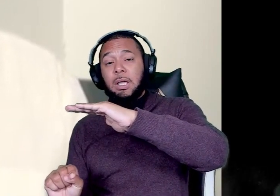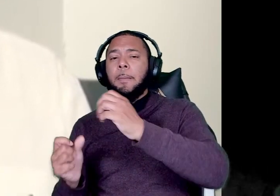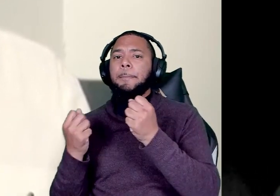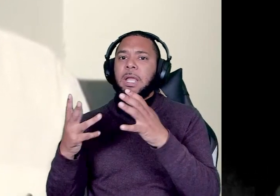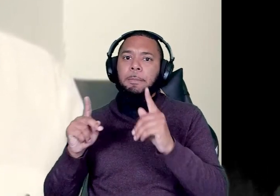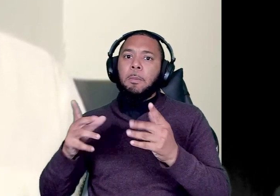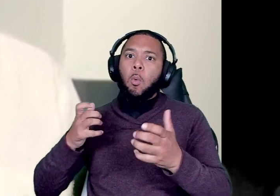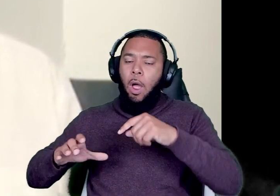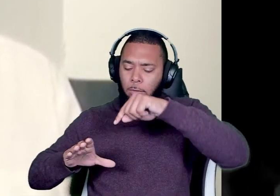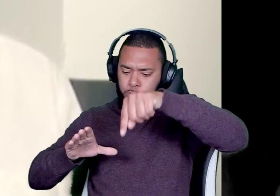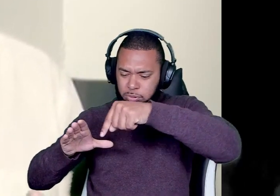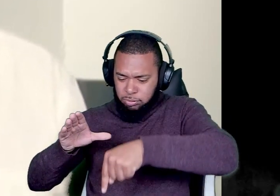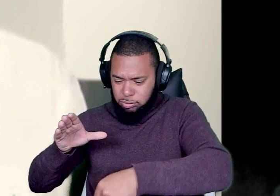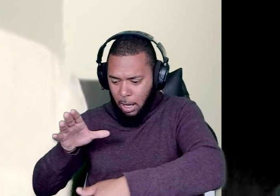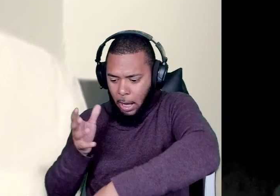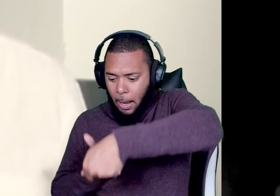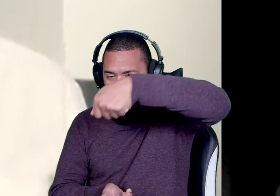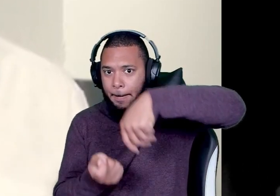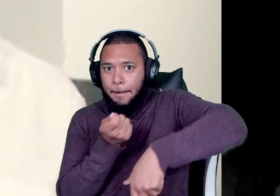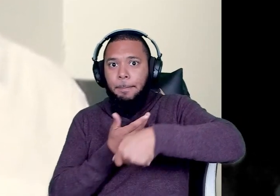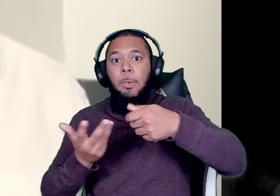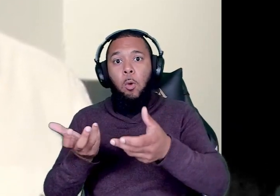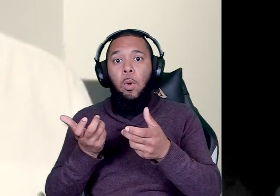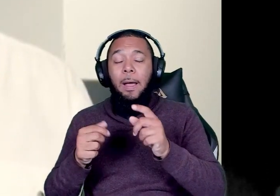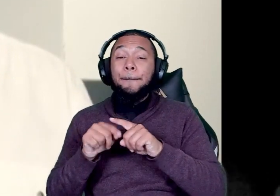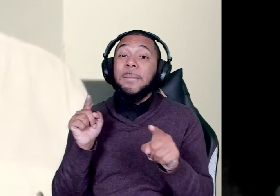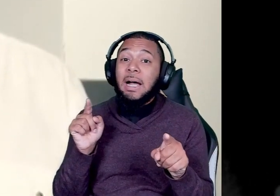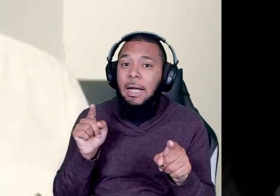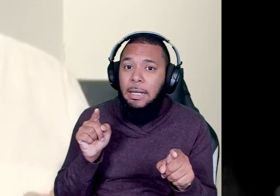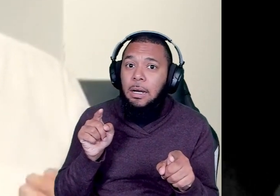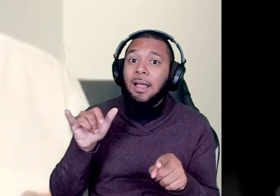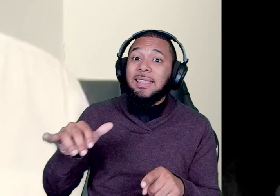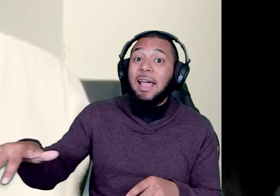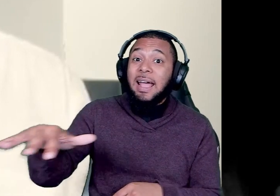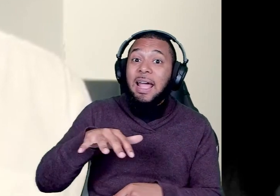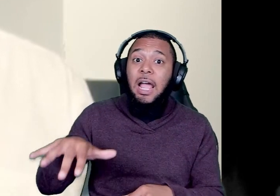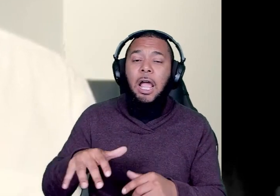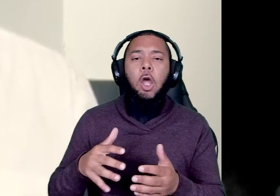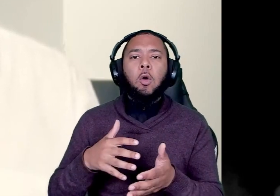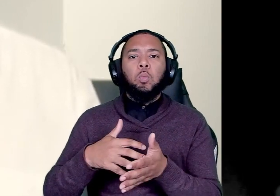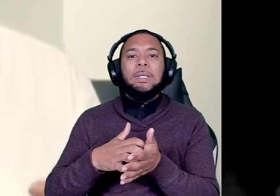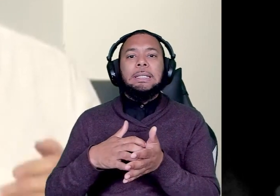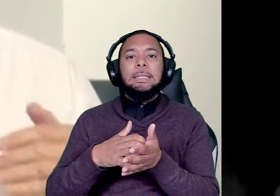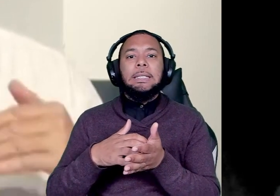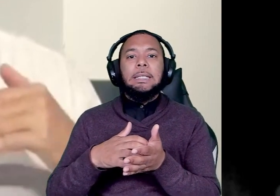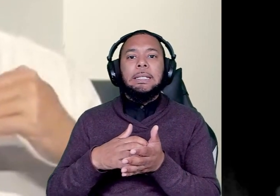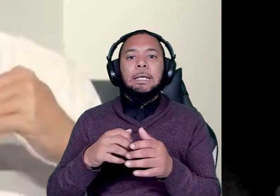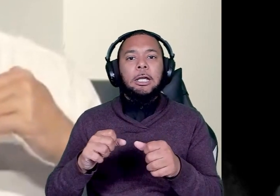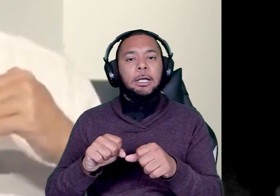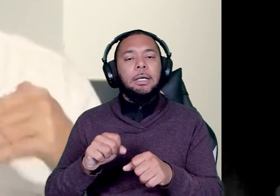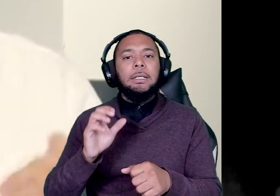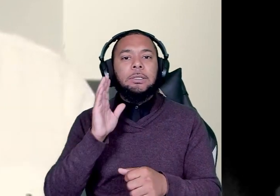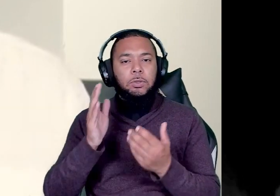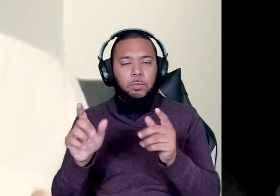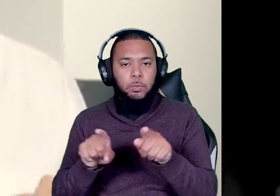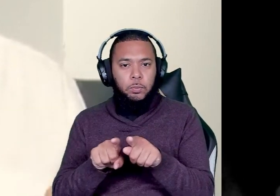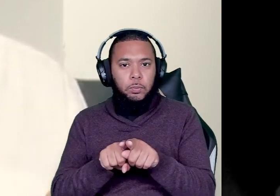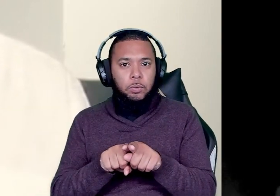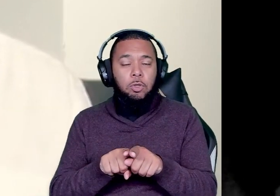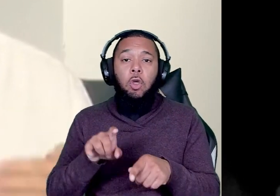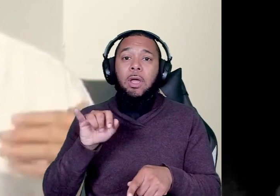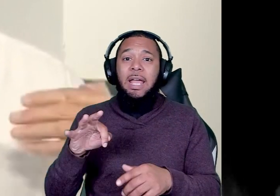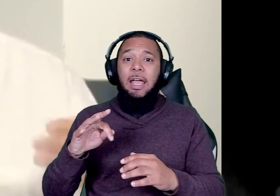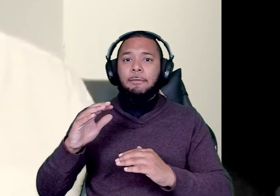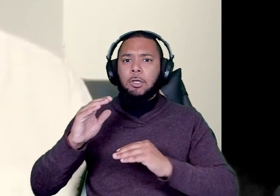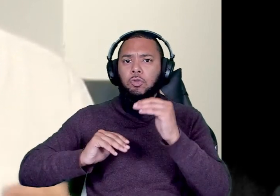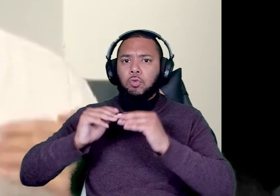reserves. However, the tundra is a very fragile ecosystem. It's a very fragile biome. Anytime you have any kind of construction